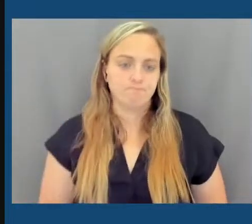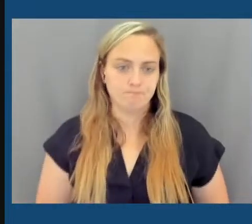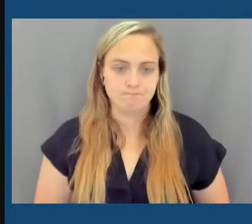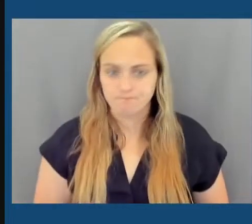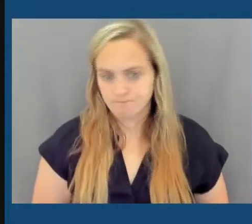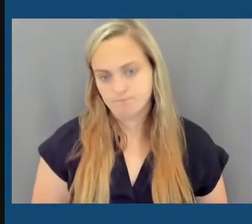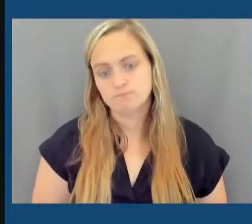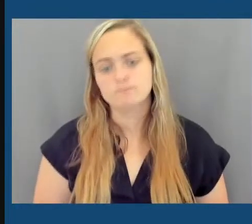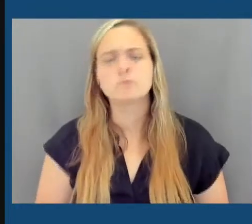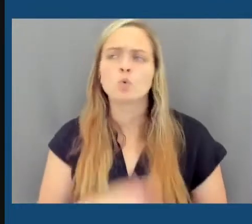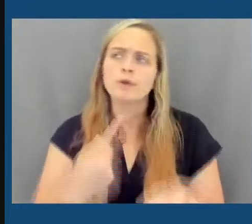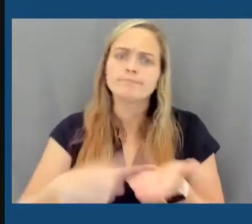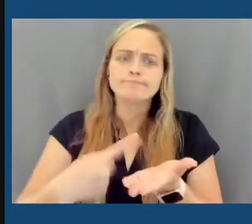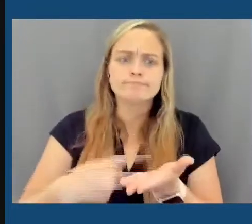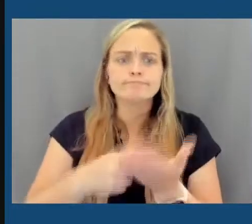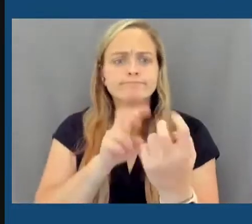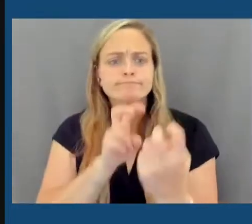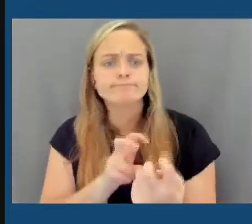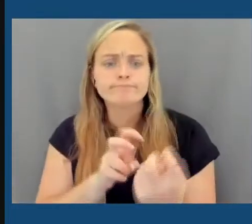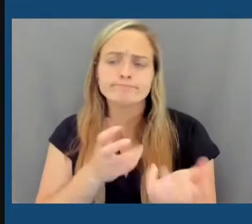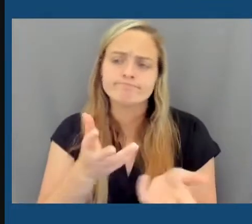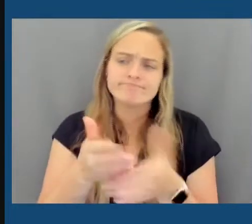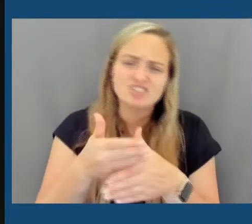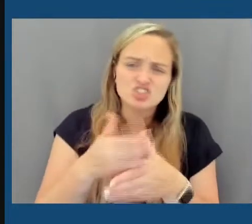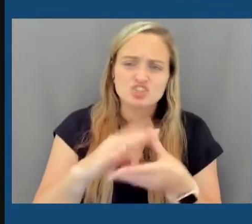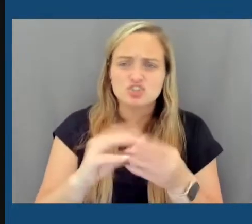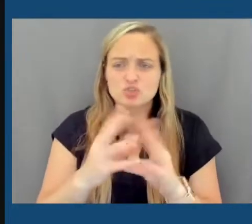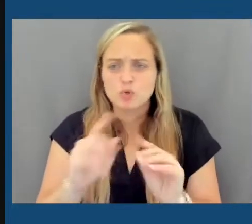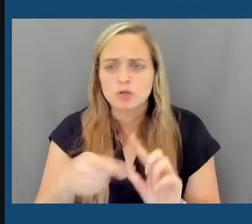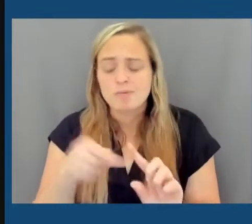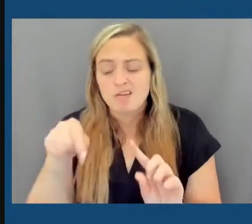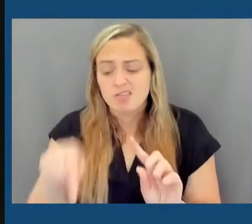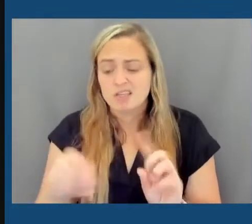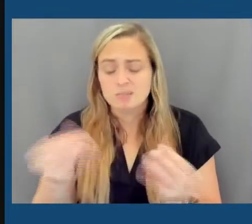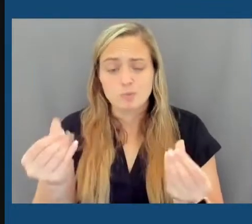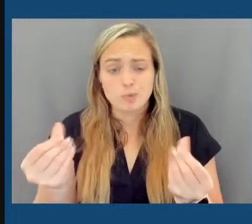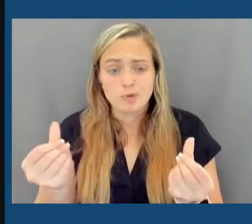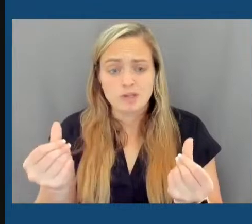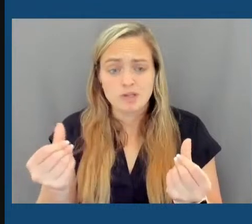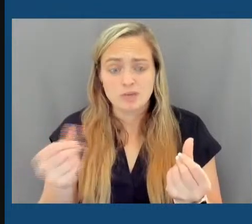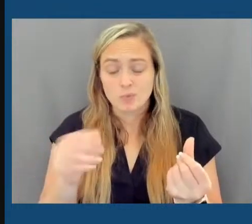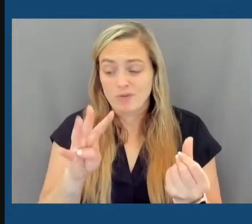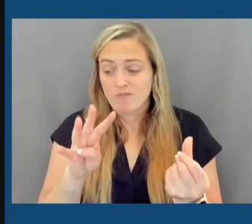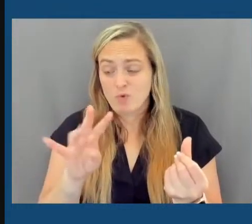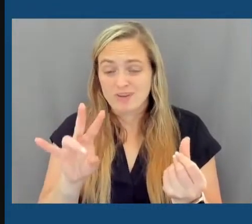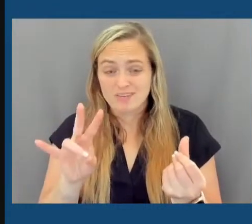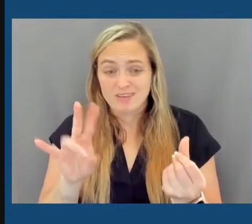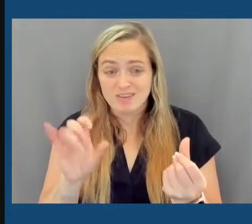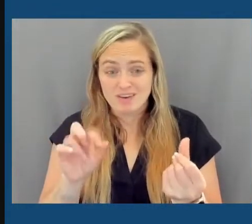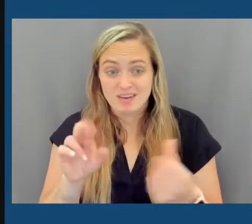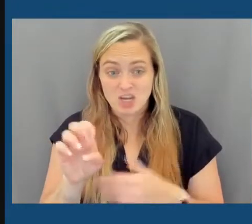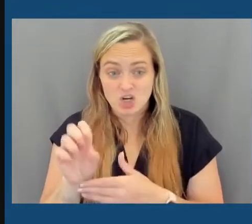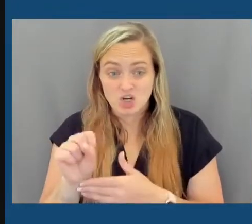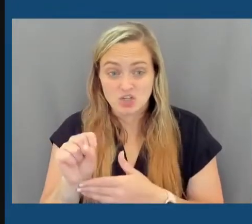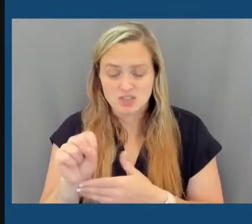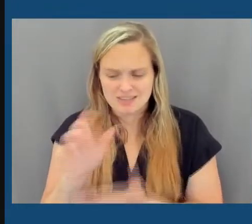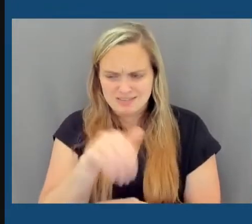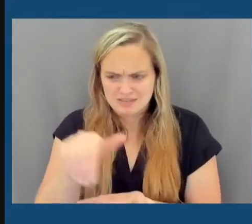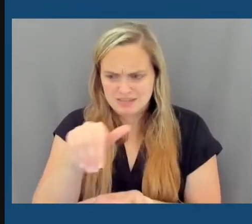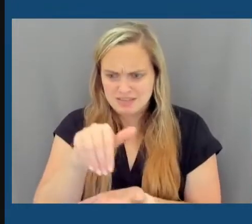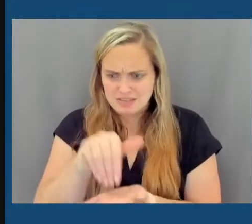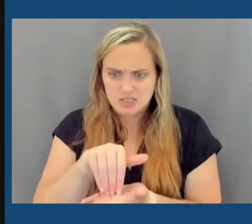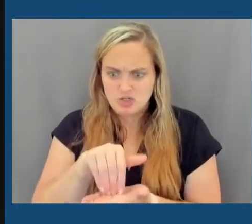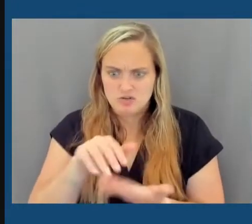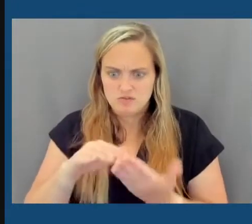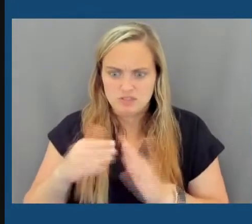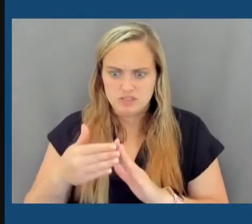and I shared the story about this site, the fact that we have 47 acres in the heart of our city, that doesn't come around